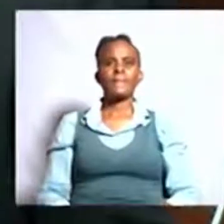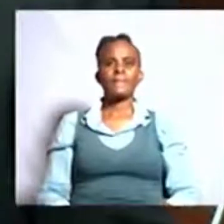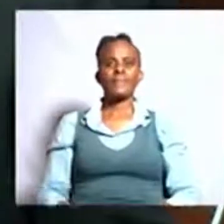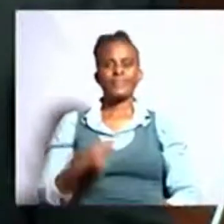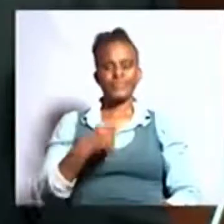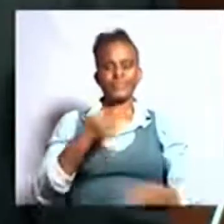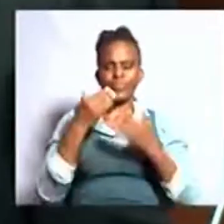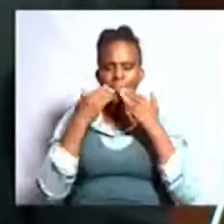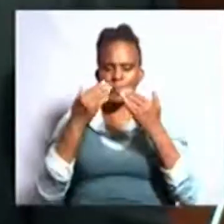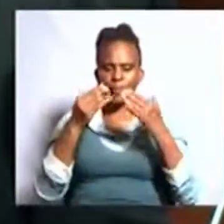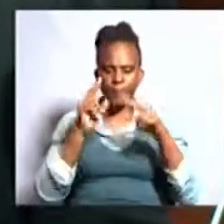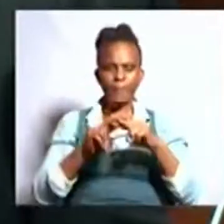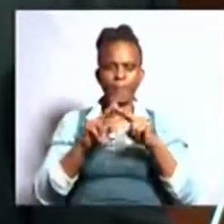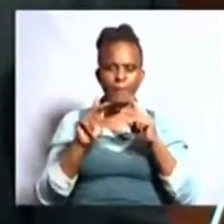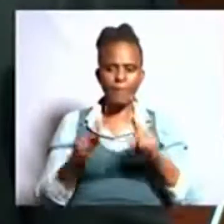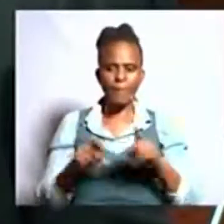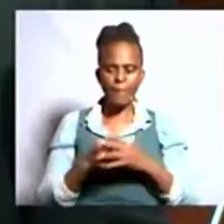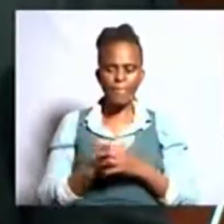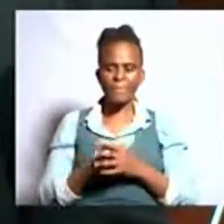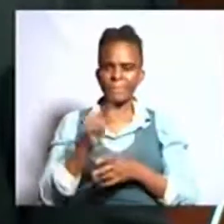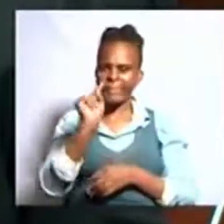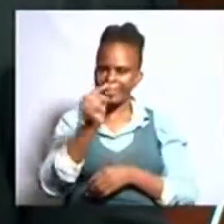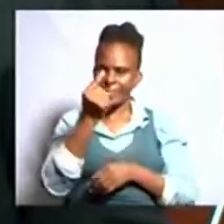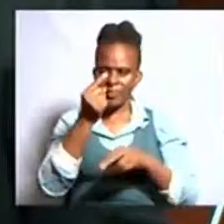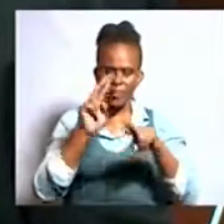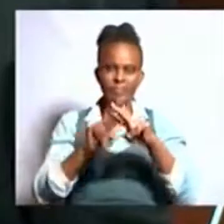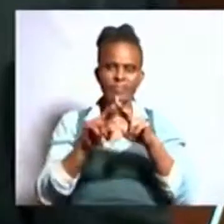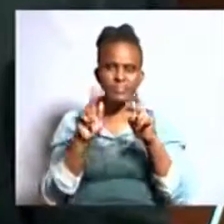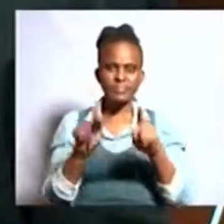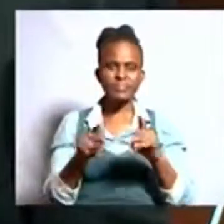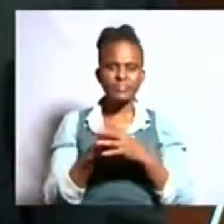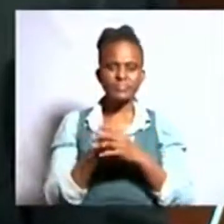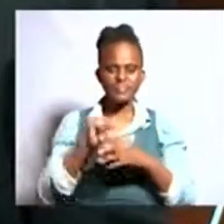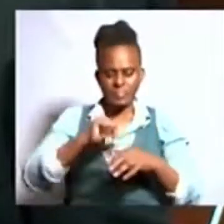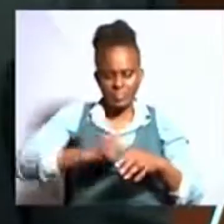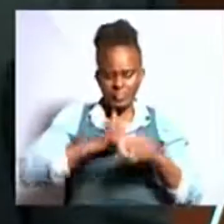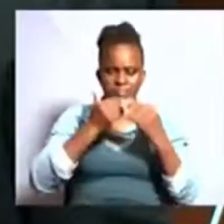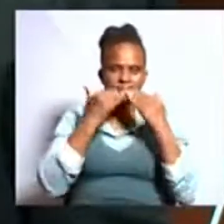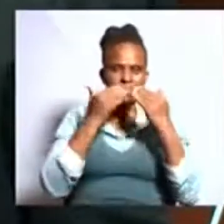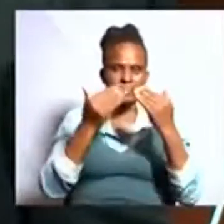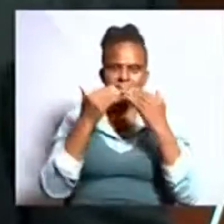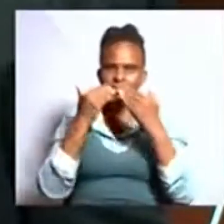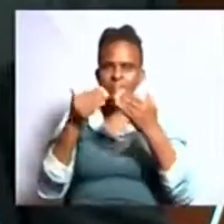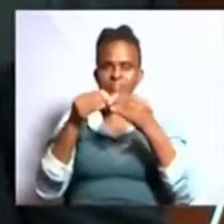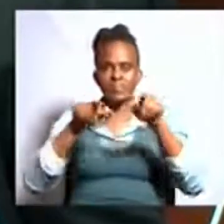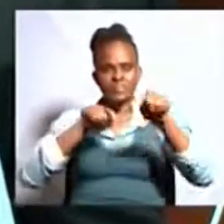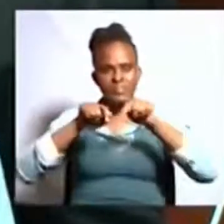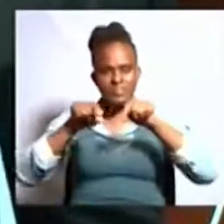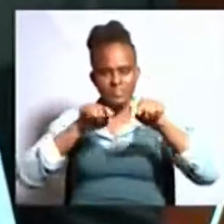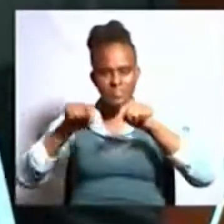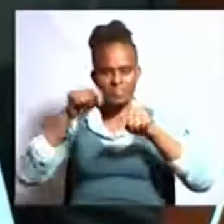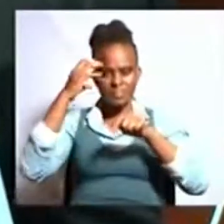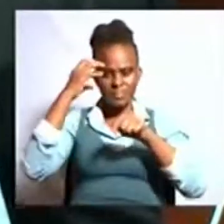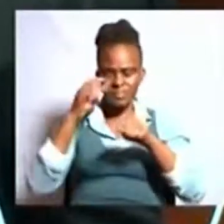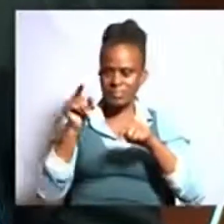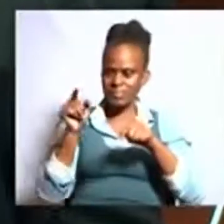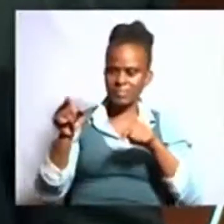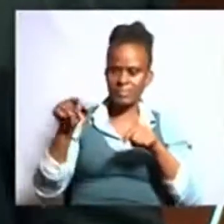Thank you, Chair. Firstly, Chair, we appreciate the controlling officer is quite new.